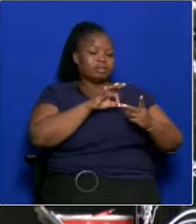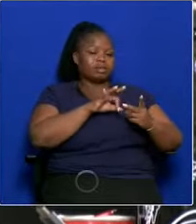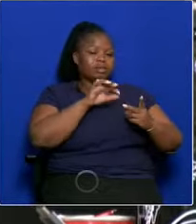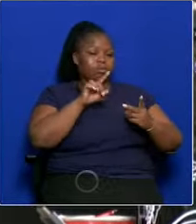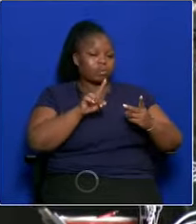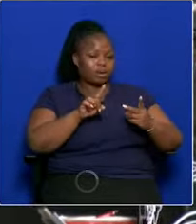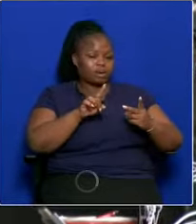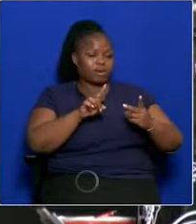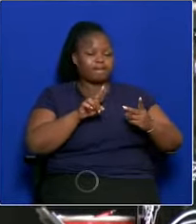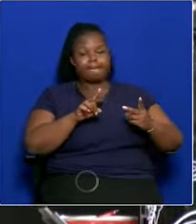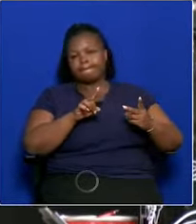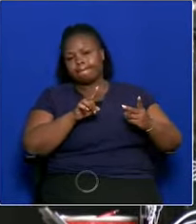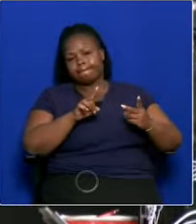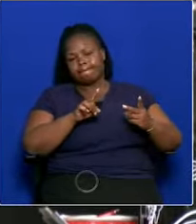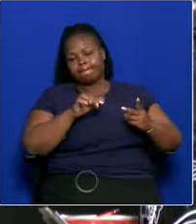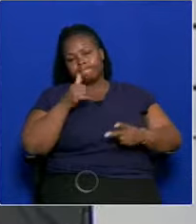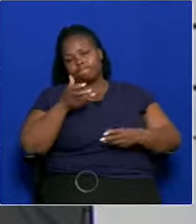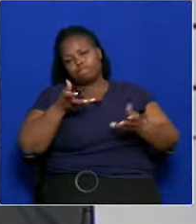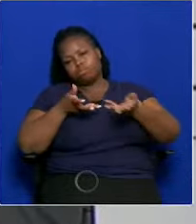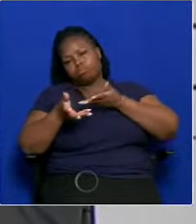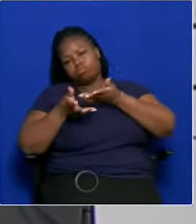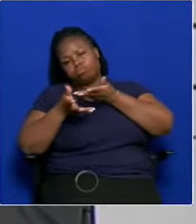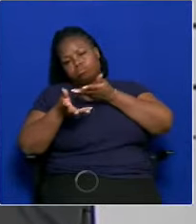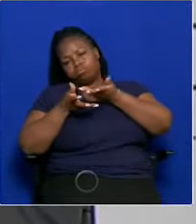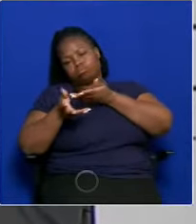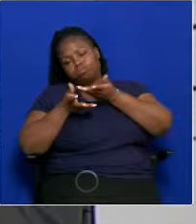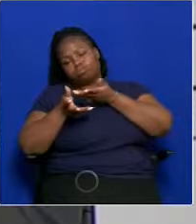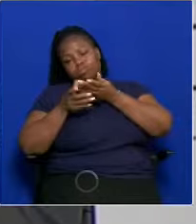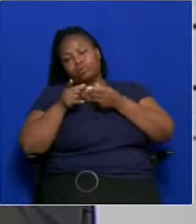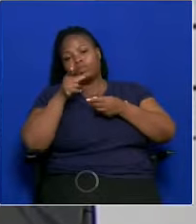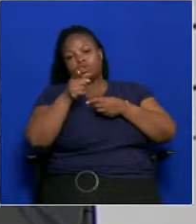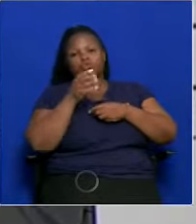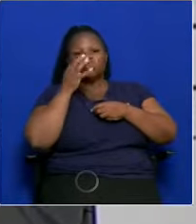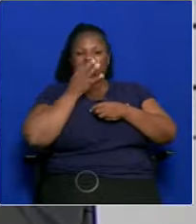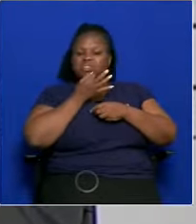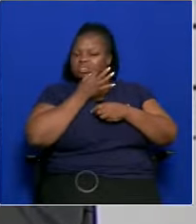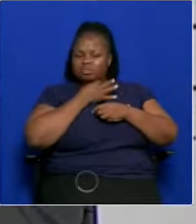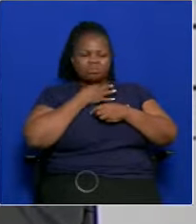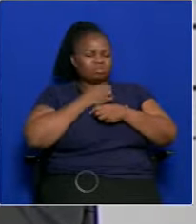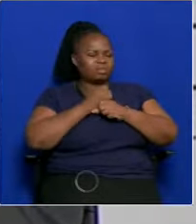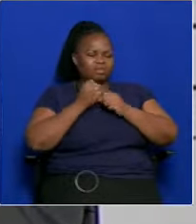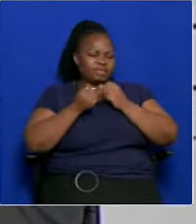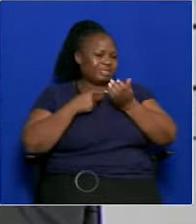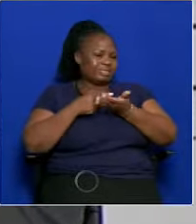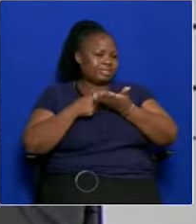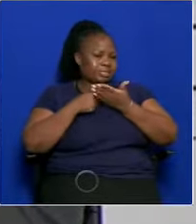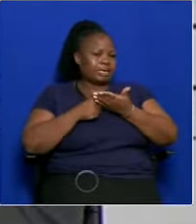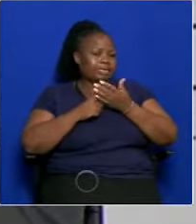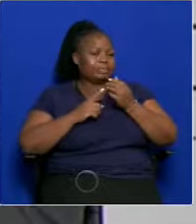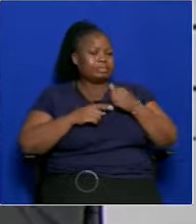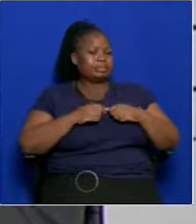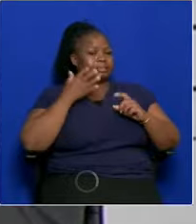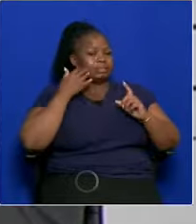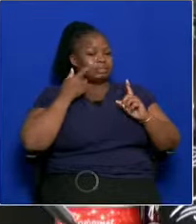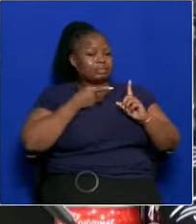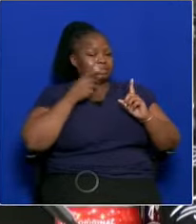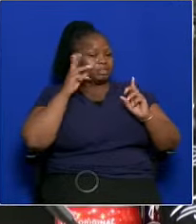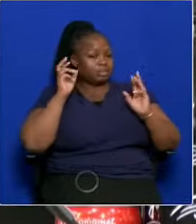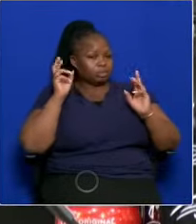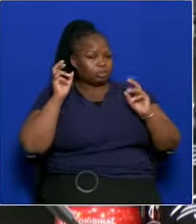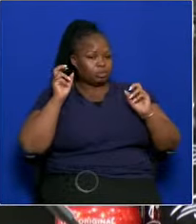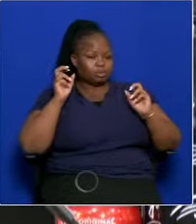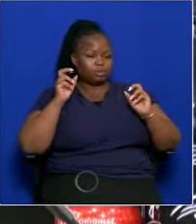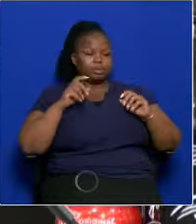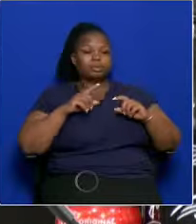And you have a conversation where you say you never discussed Mr. Matlala's issues. I'm saying in